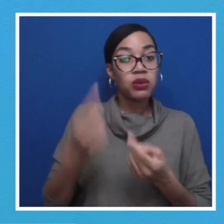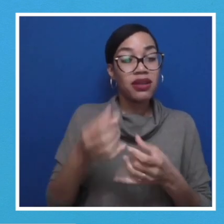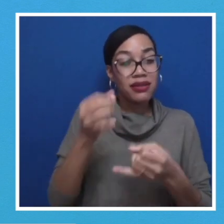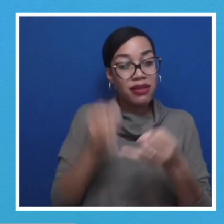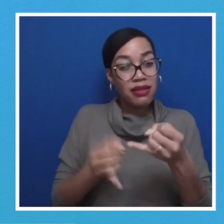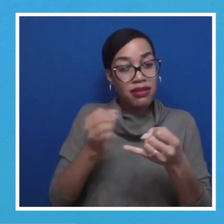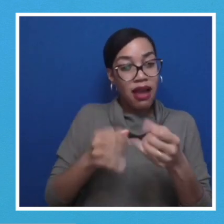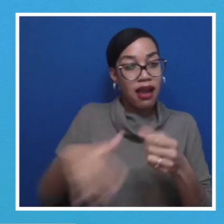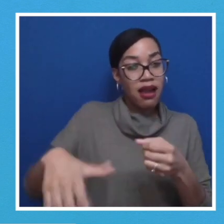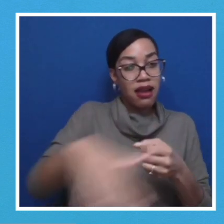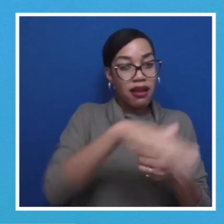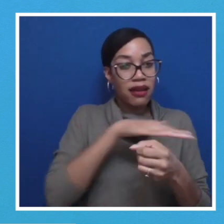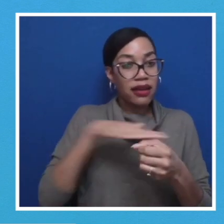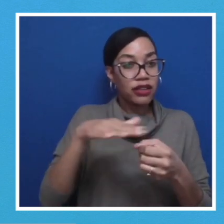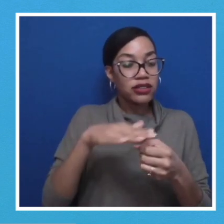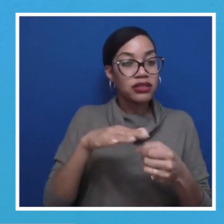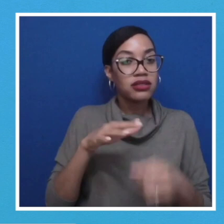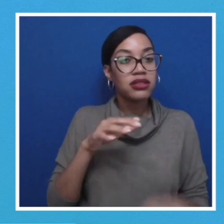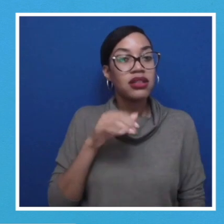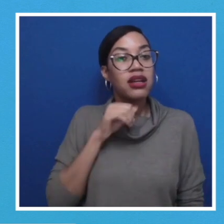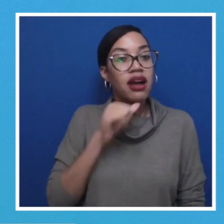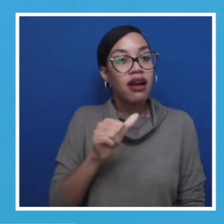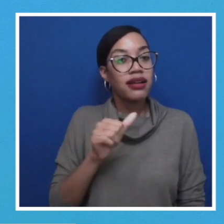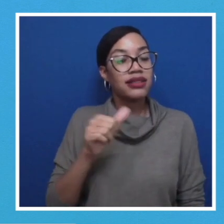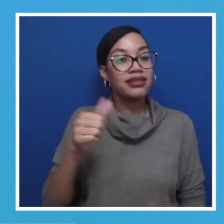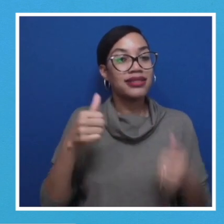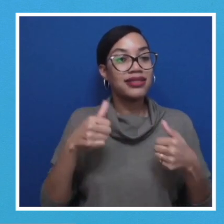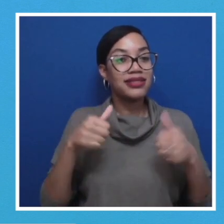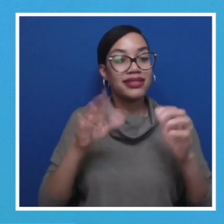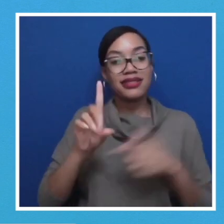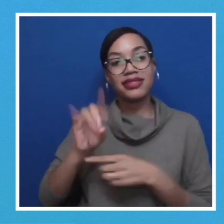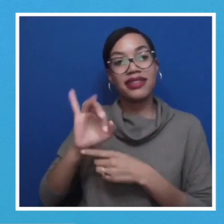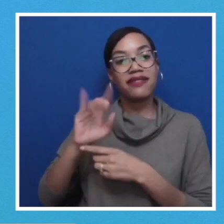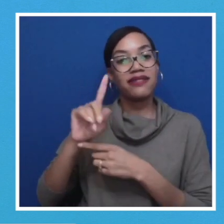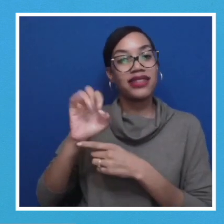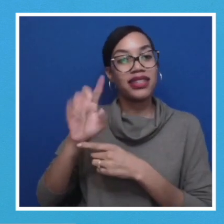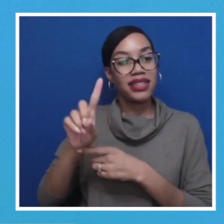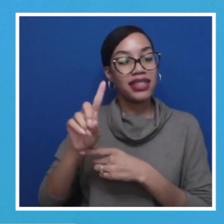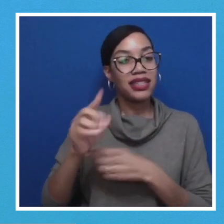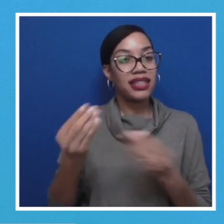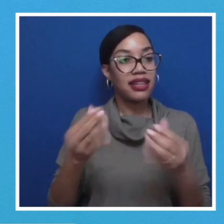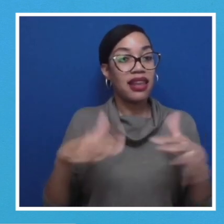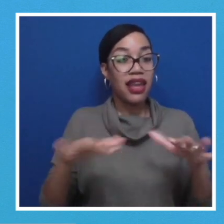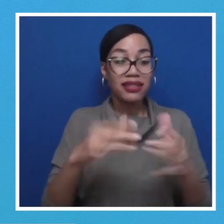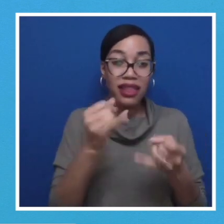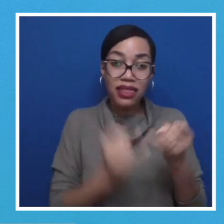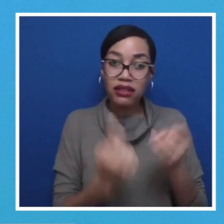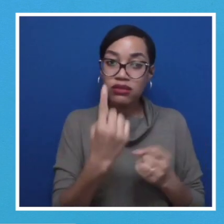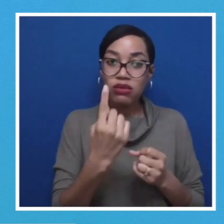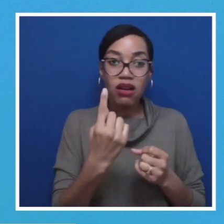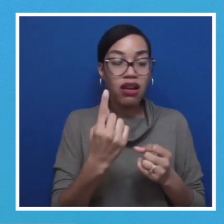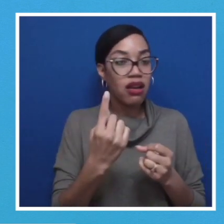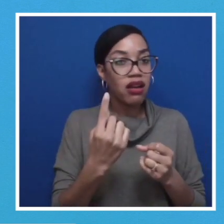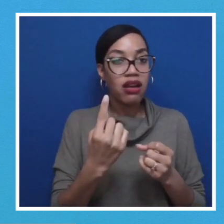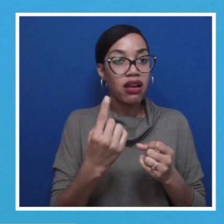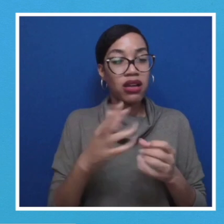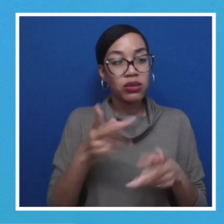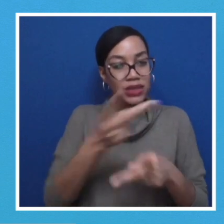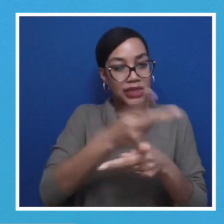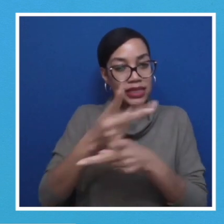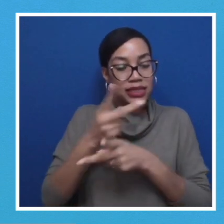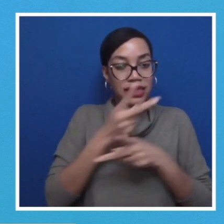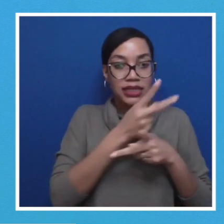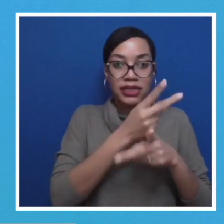non-treaty, undefeated lands is one of the last to have European contact in North America. This is why we keep it so pristine.